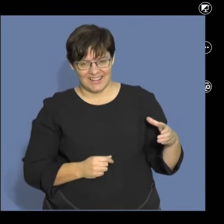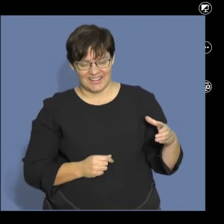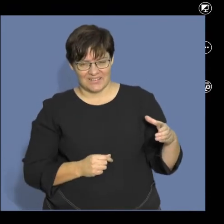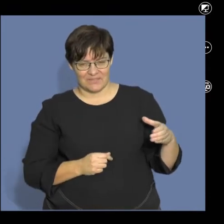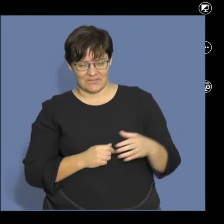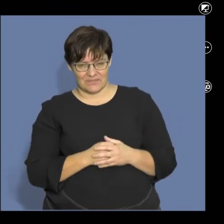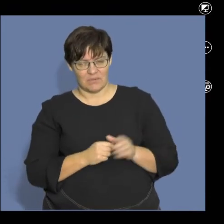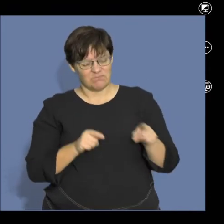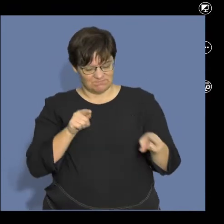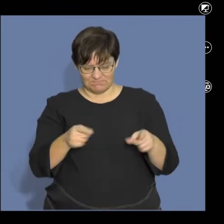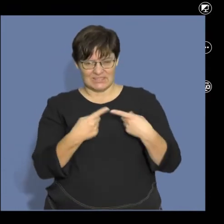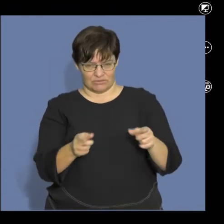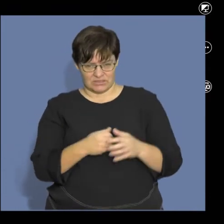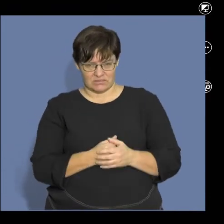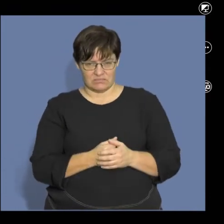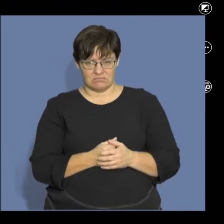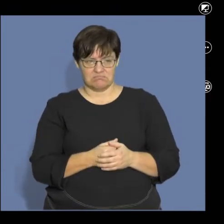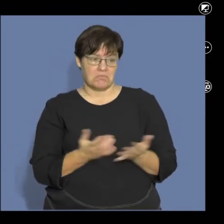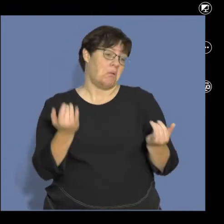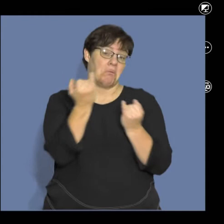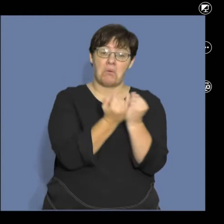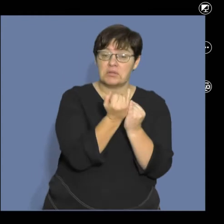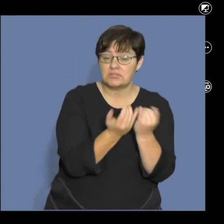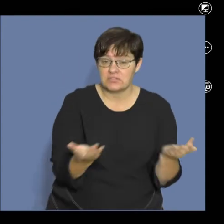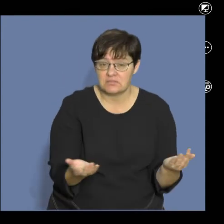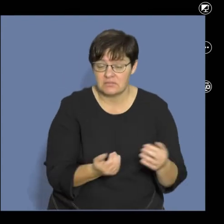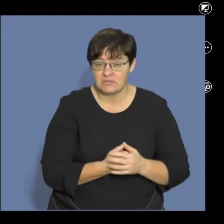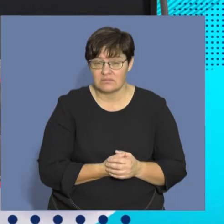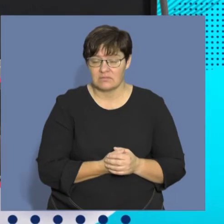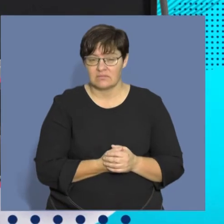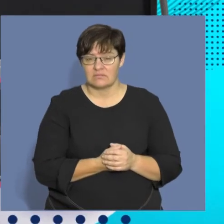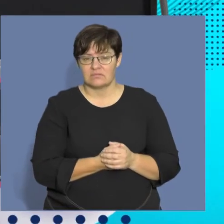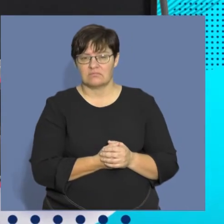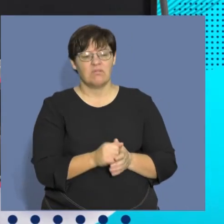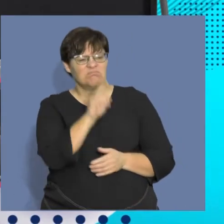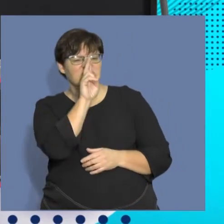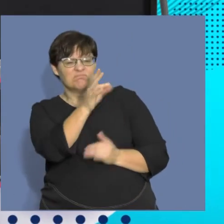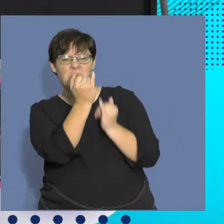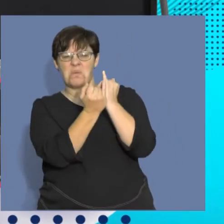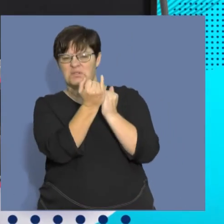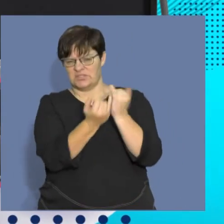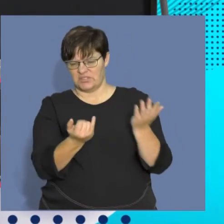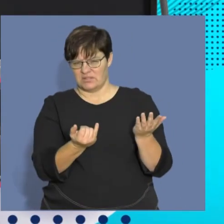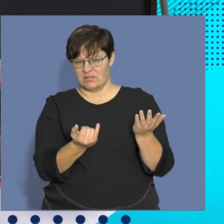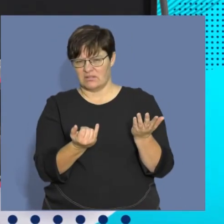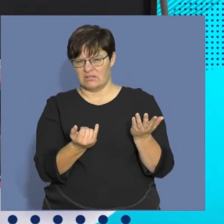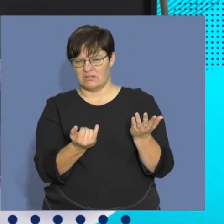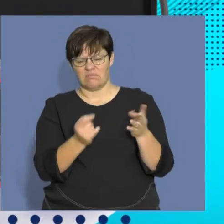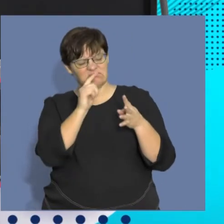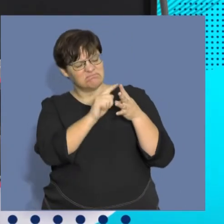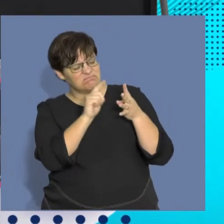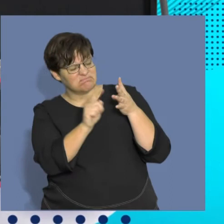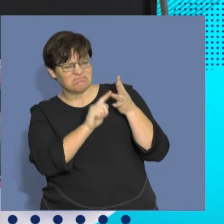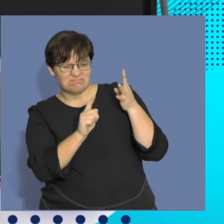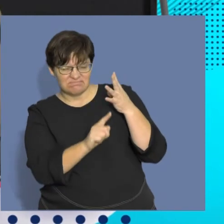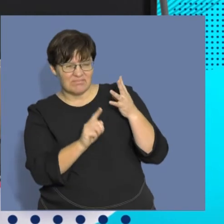size. What about competition? We're going to look at competition in a number of